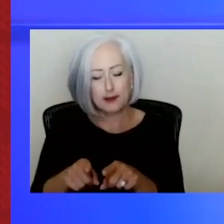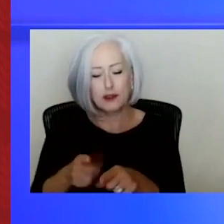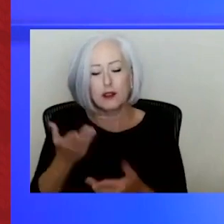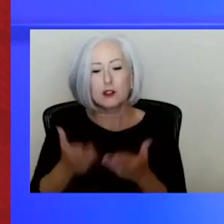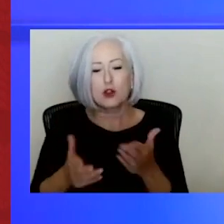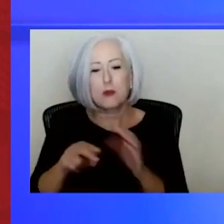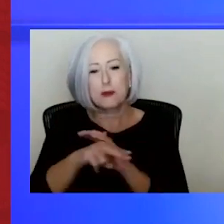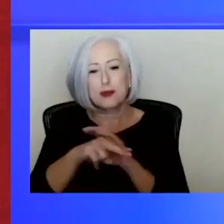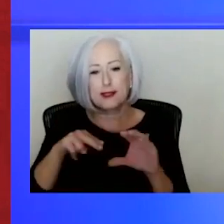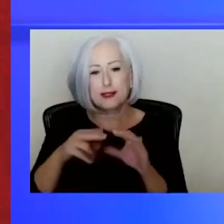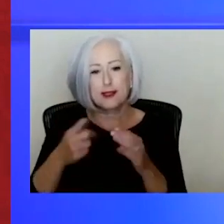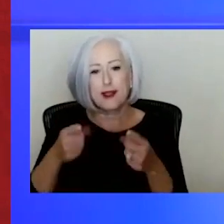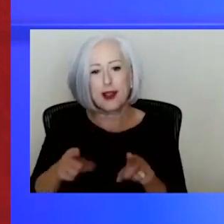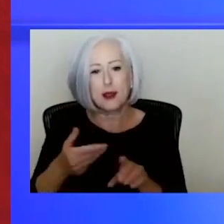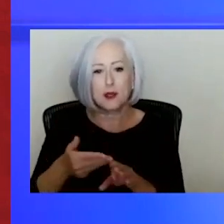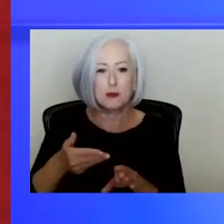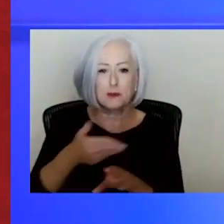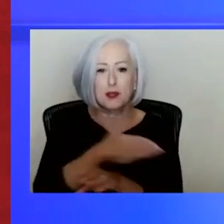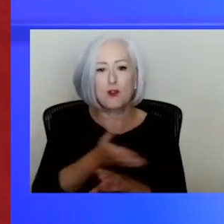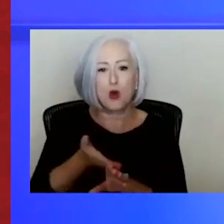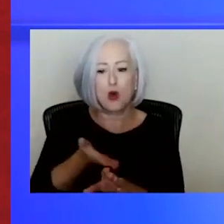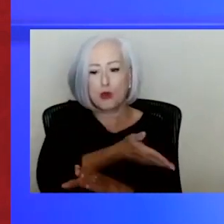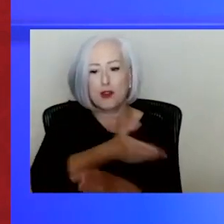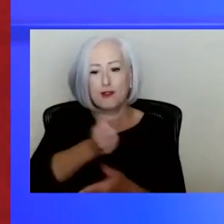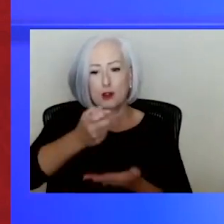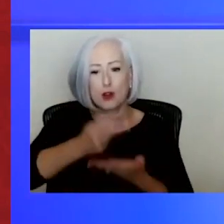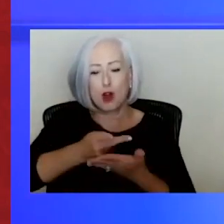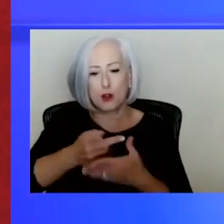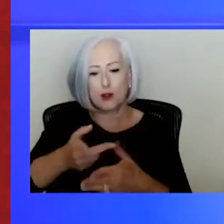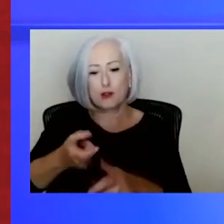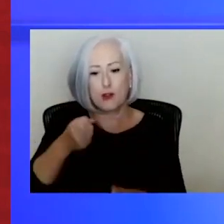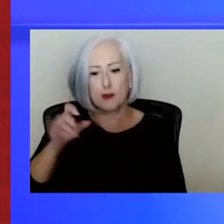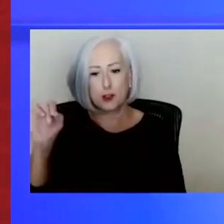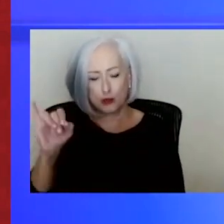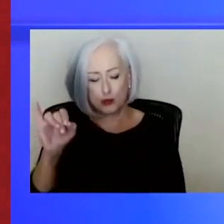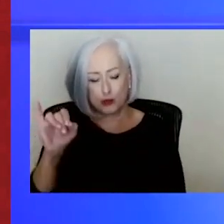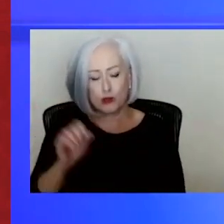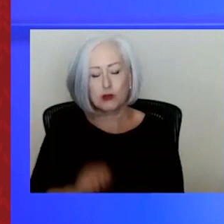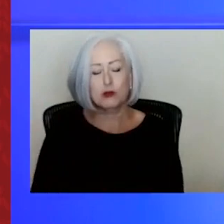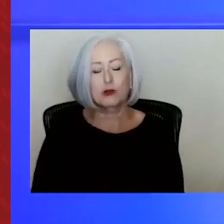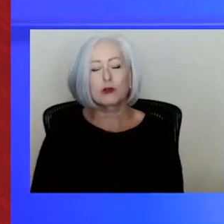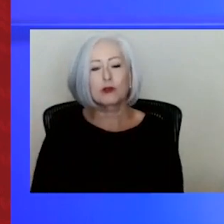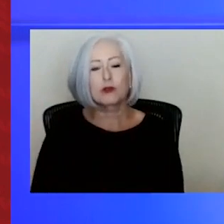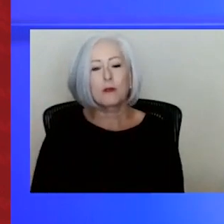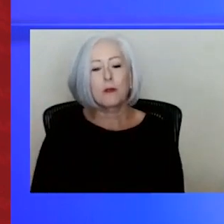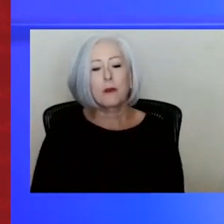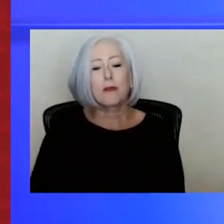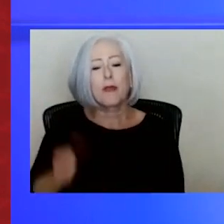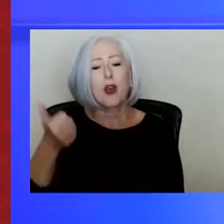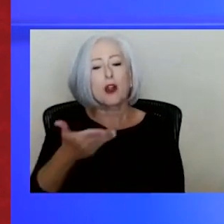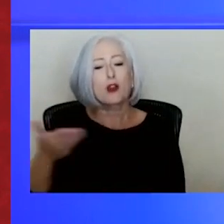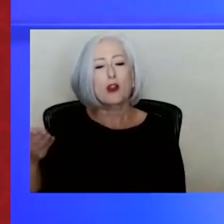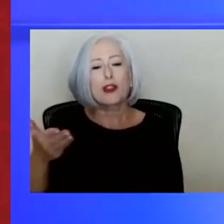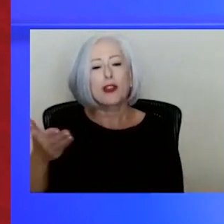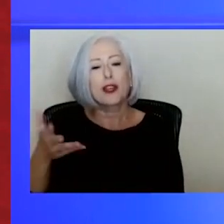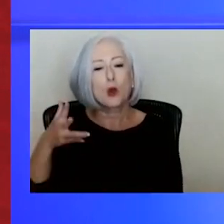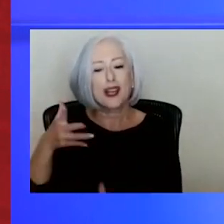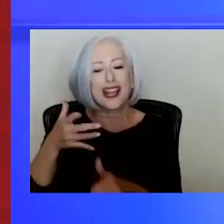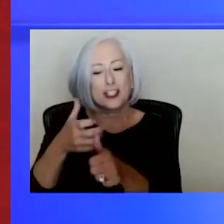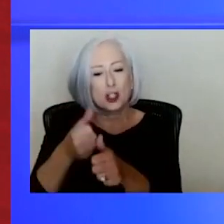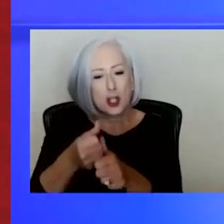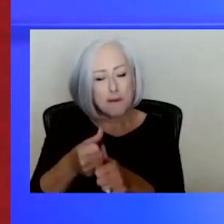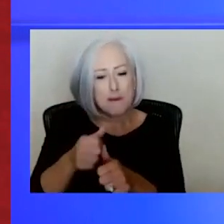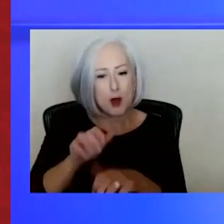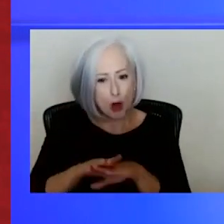prior authorization from the insurance companies. I think the other thing that now that we're sort of catching up with this, our